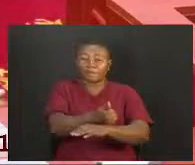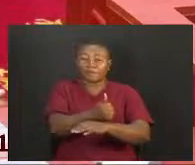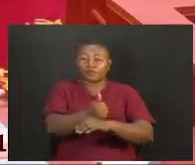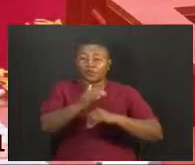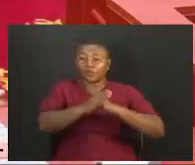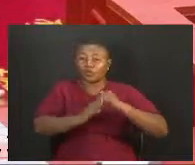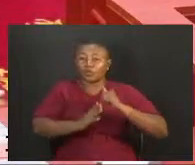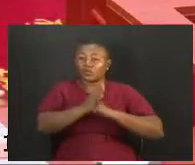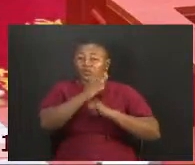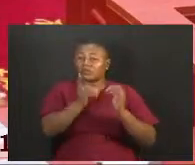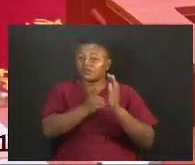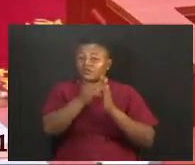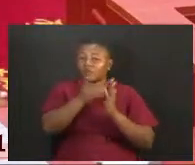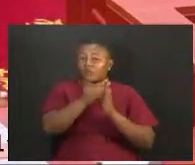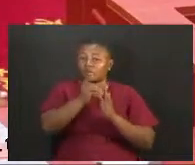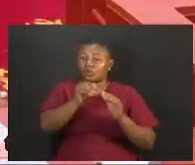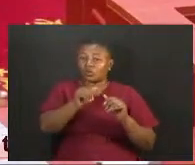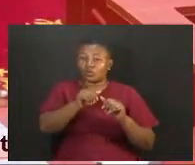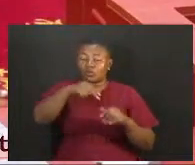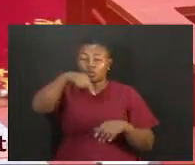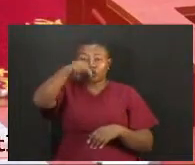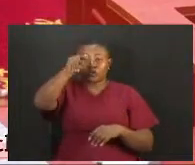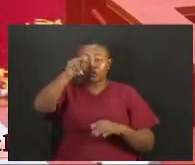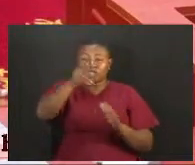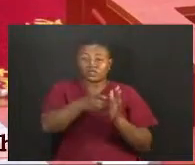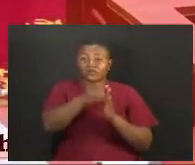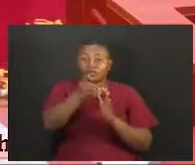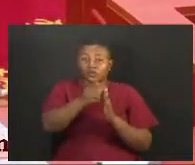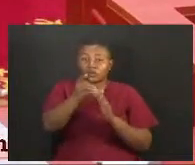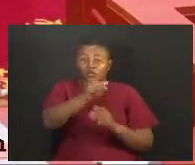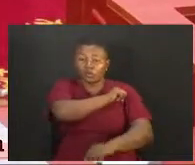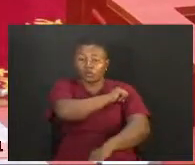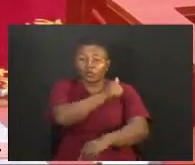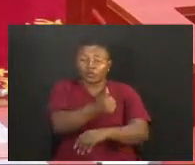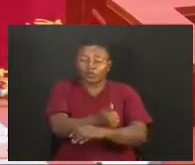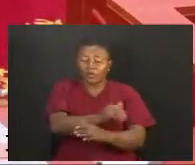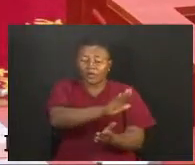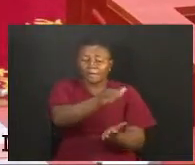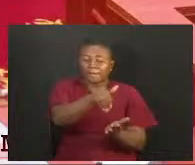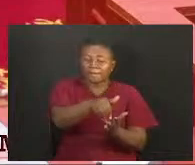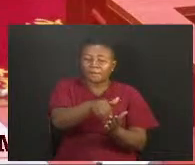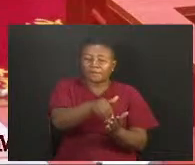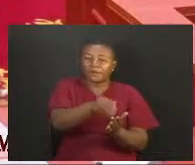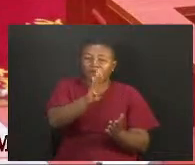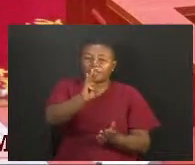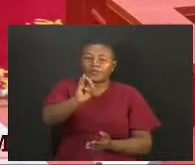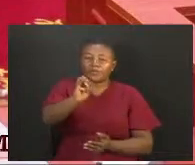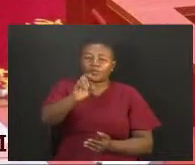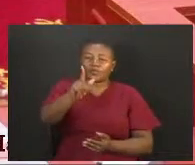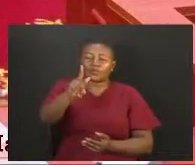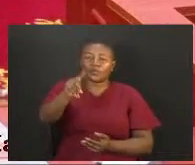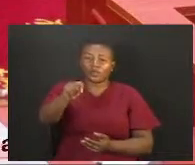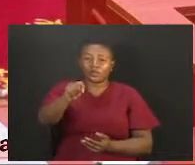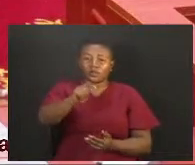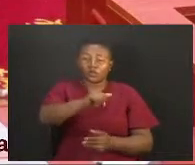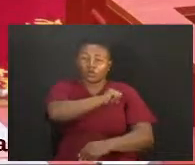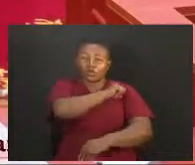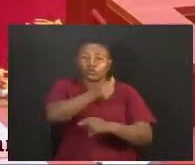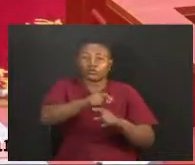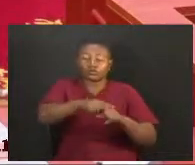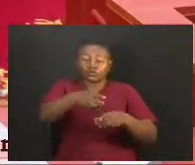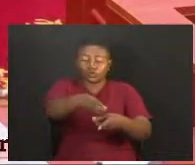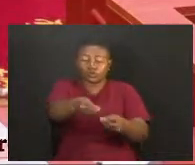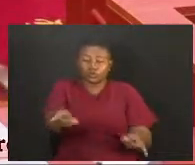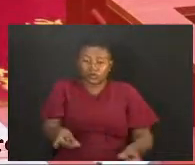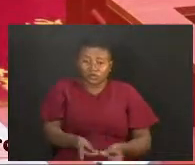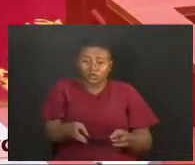Development Authority, the Northern Development Authority, the Middle Belt Development Authority to the district assemblies and